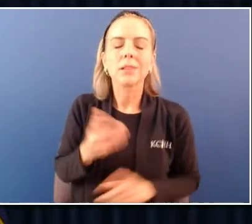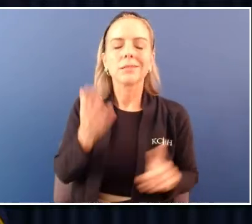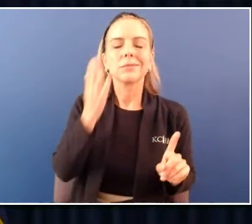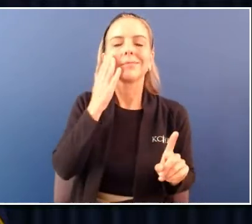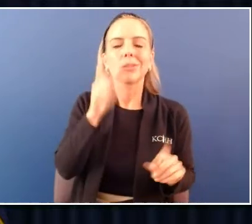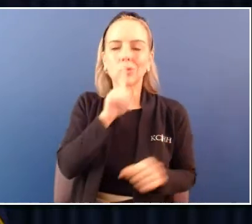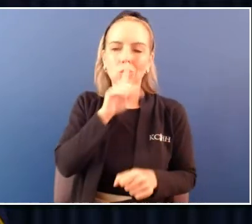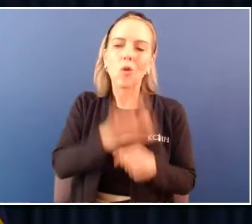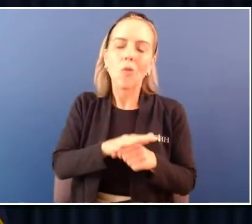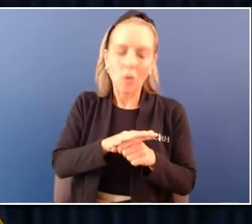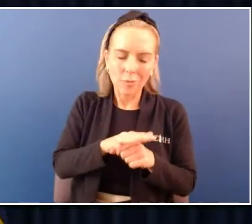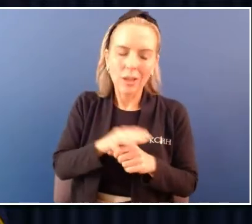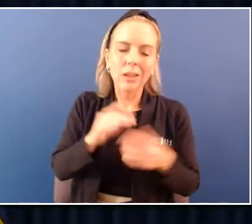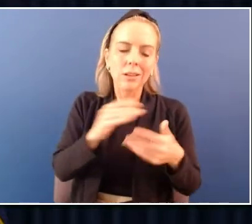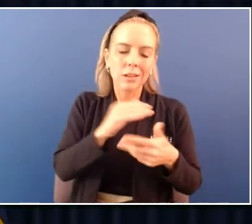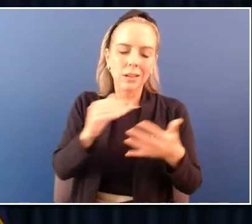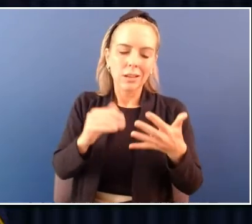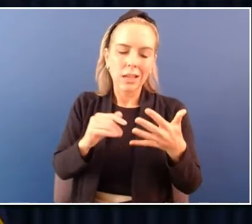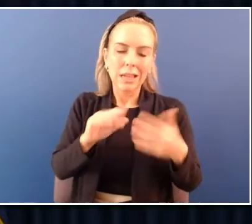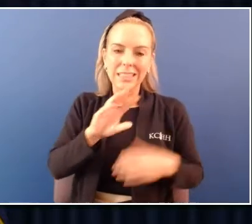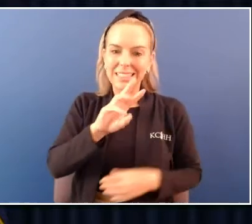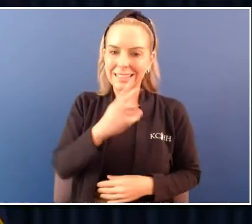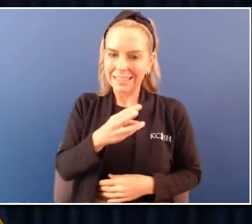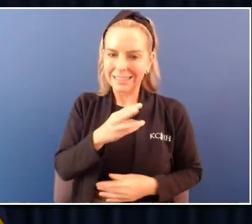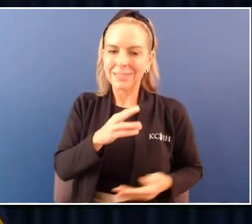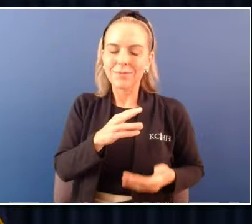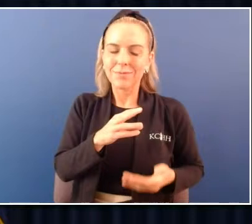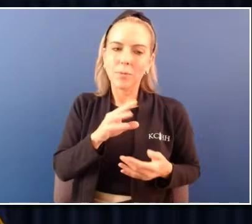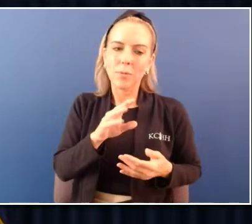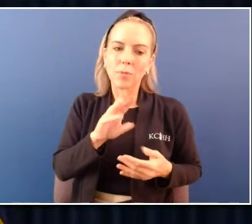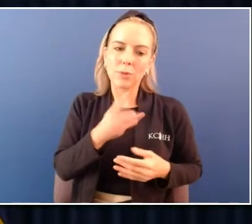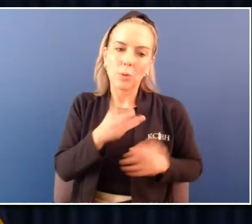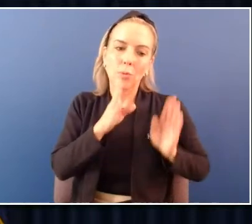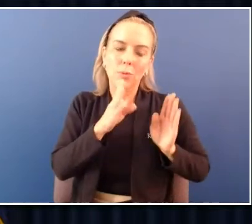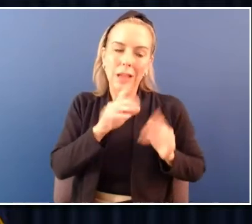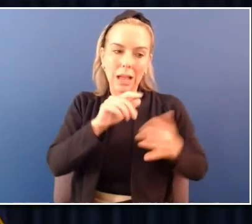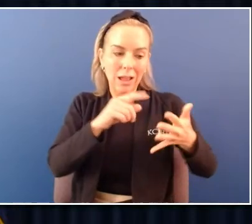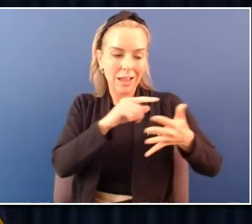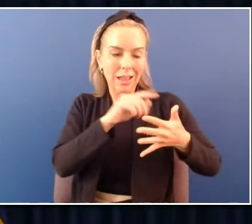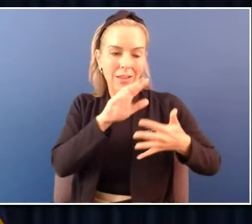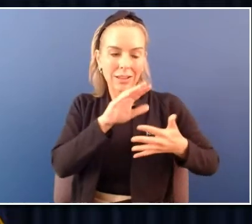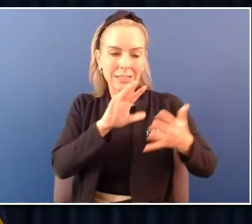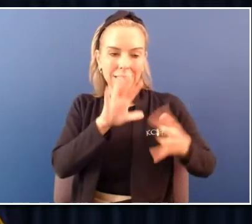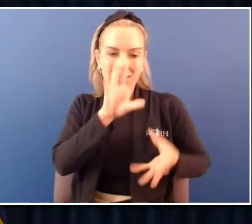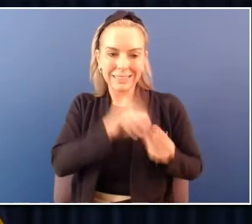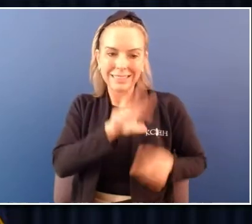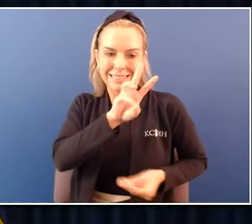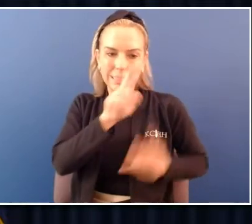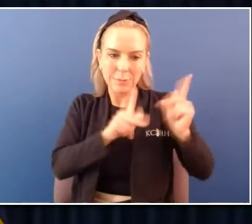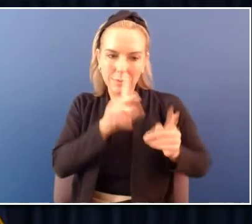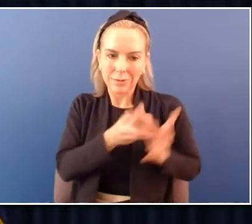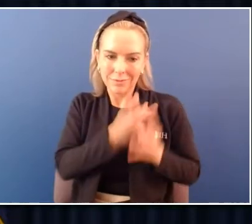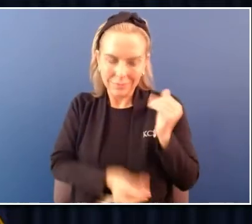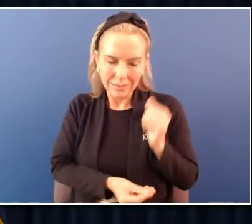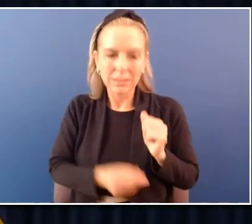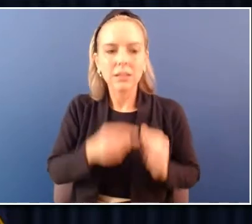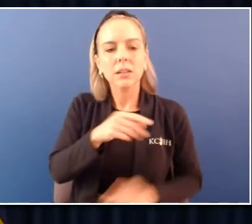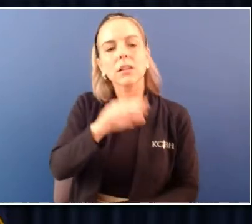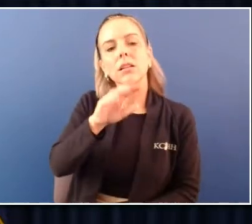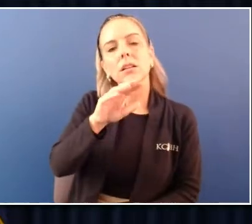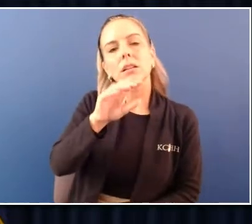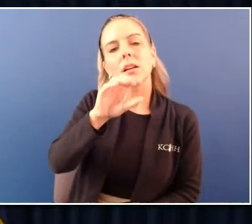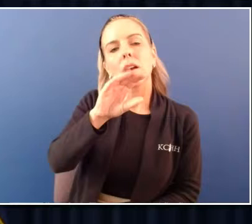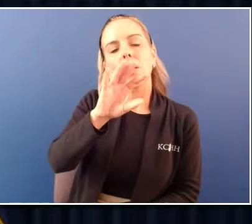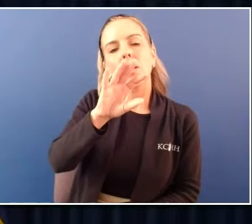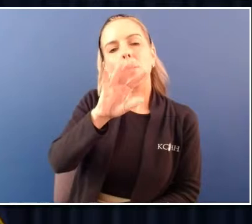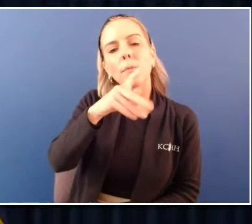a 6th death from those storms. When we look at sheltering at Pennyrile Forest State Resort Park, we